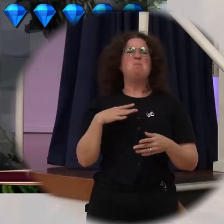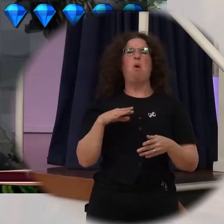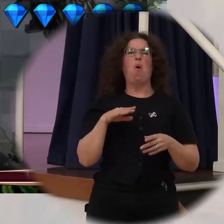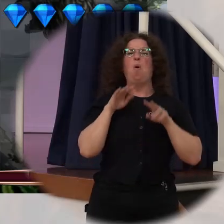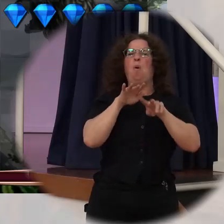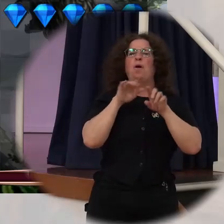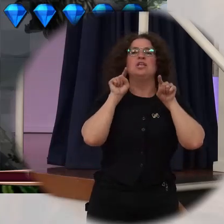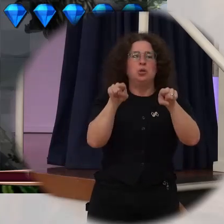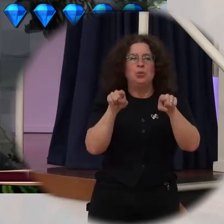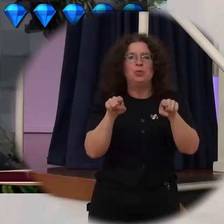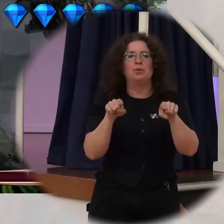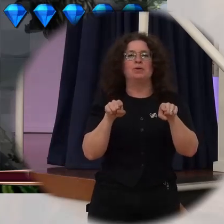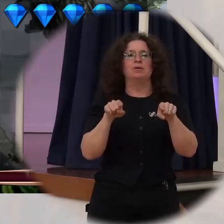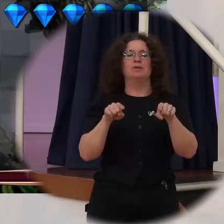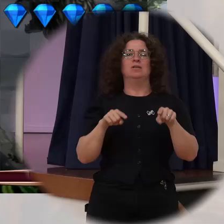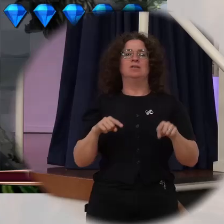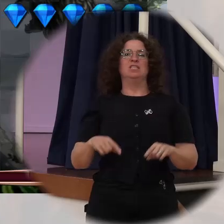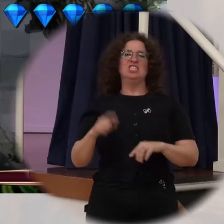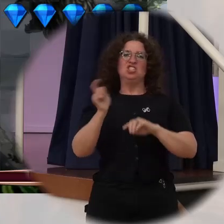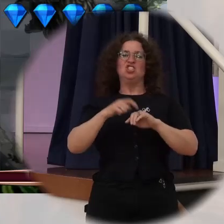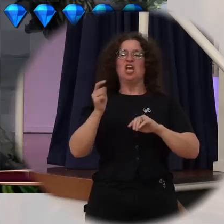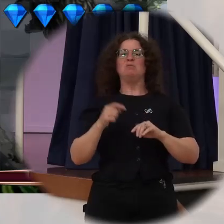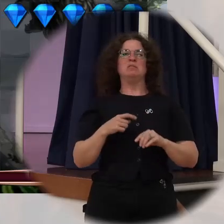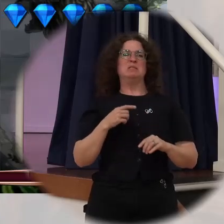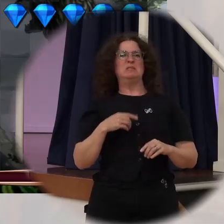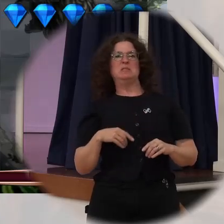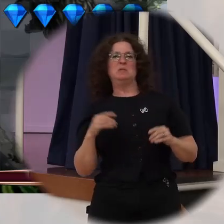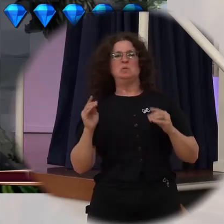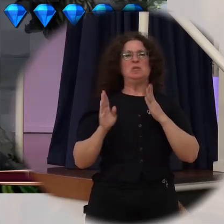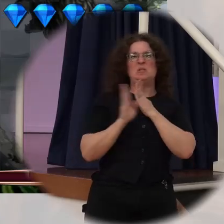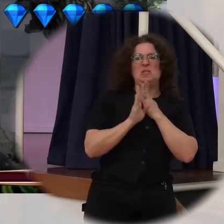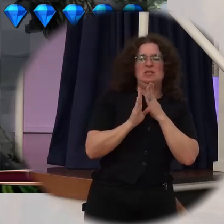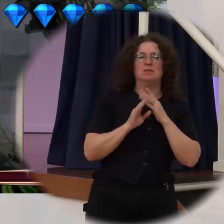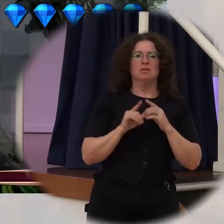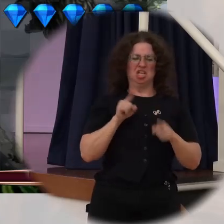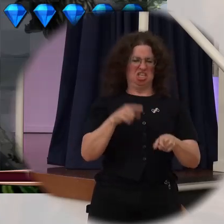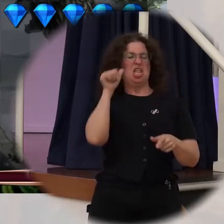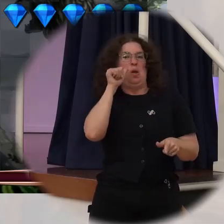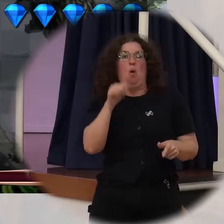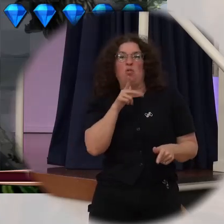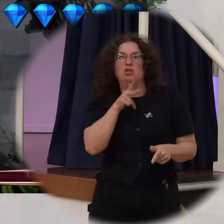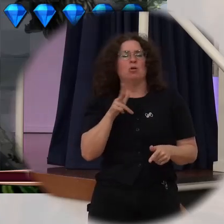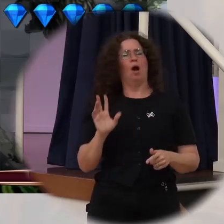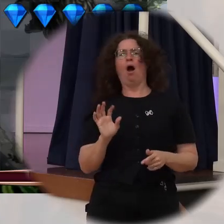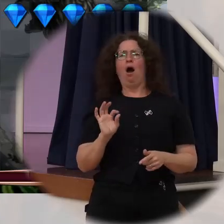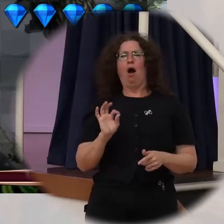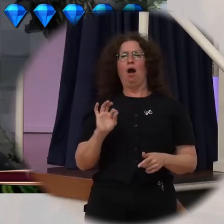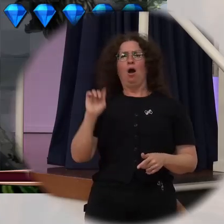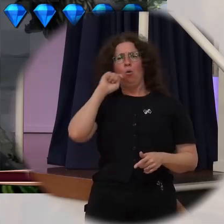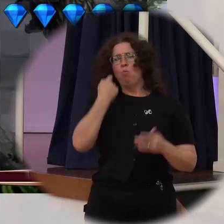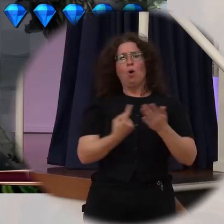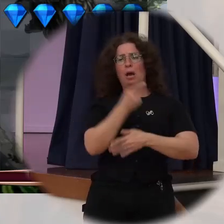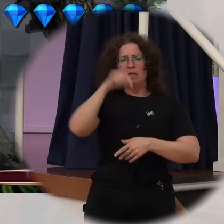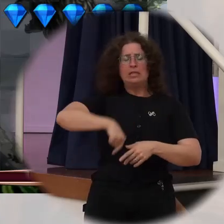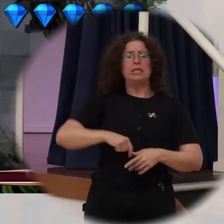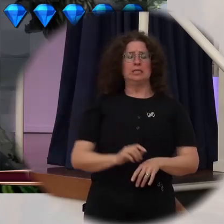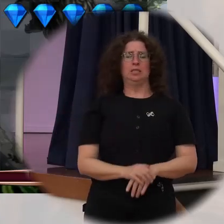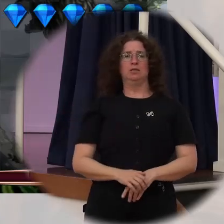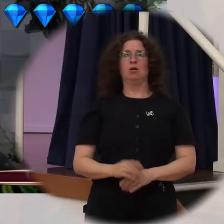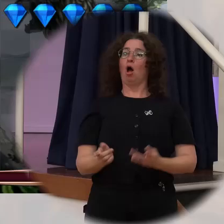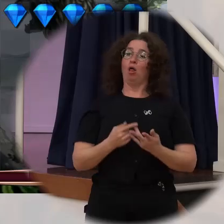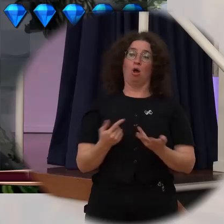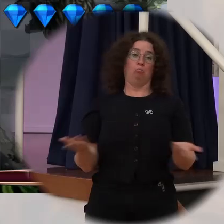It felt like the gems being sneaky and cheeky. But that doesn't fit because they're in on the joke. That's not something that would naturally happen in this game. Whereas everything